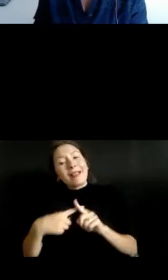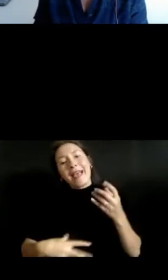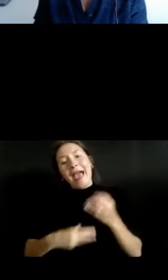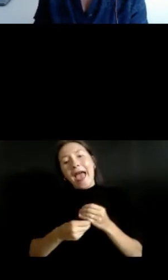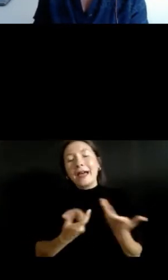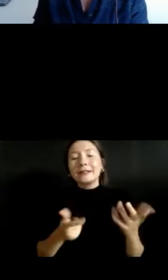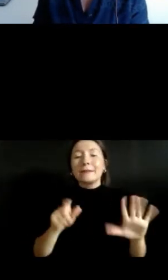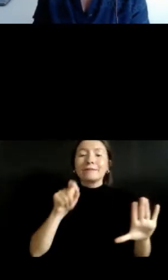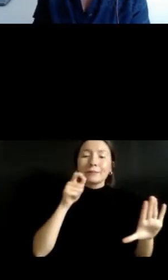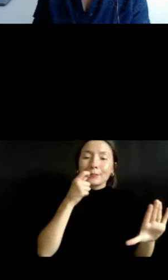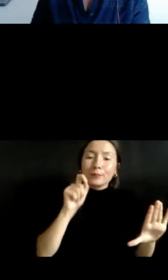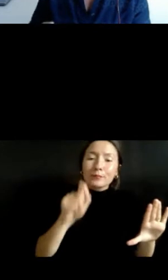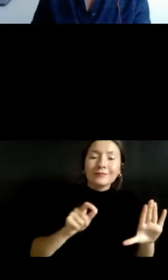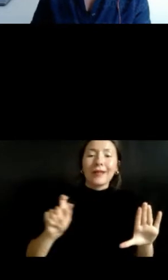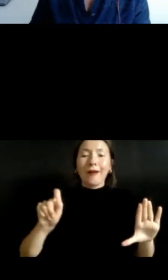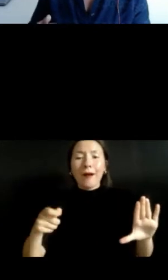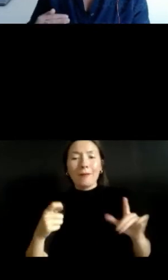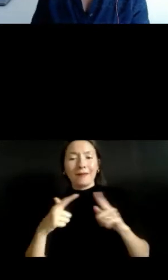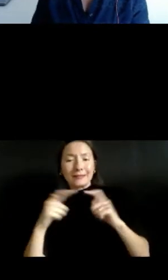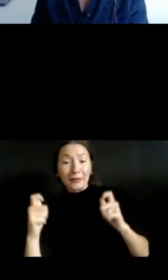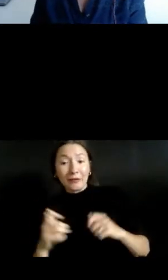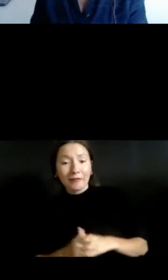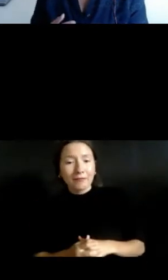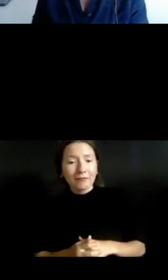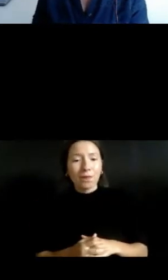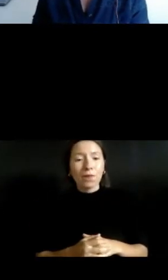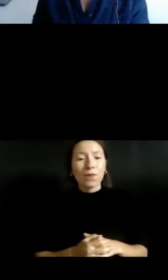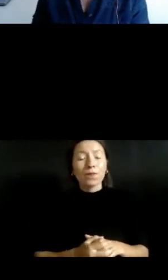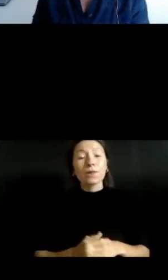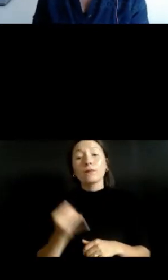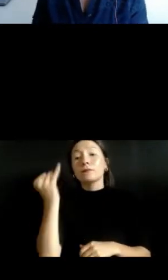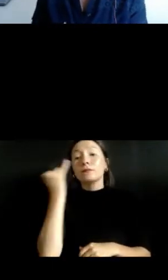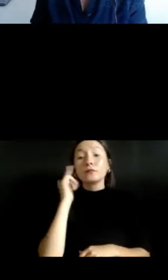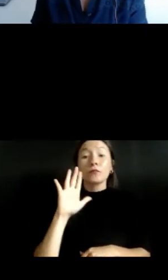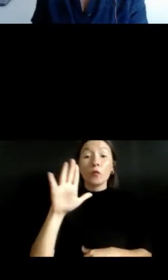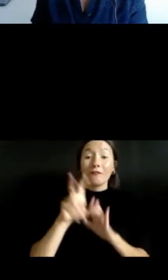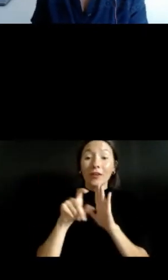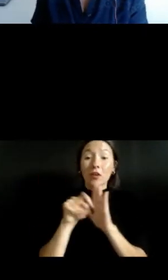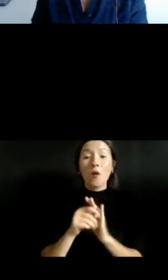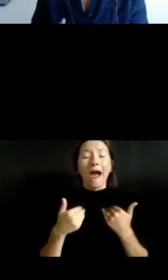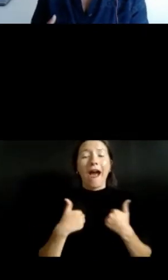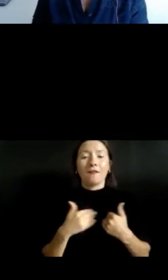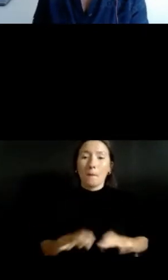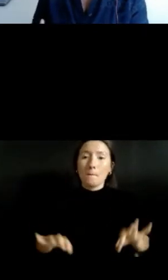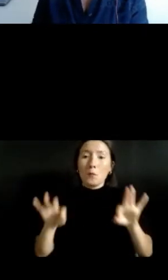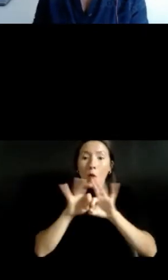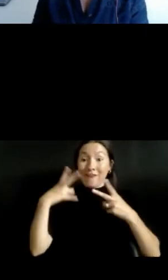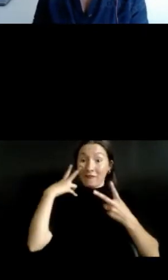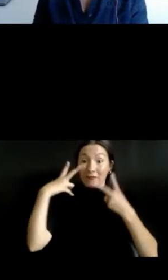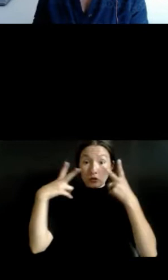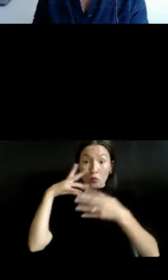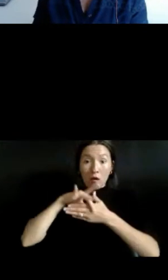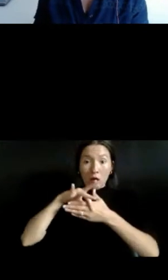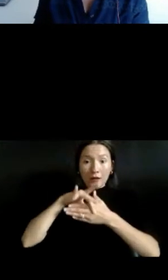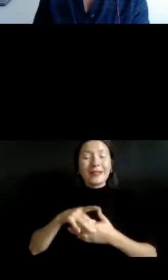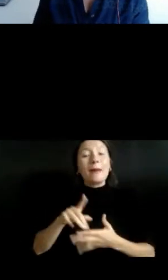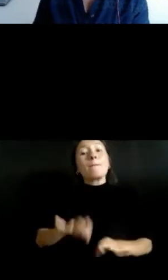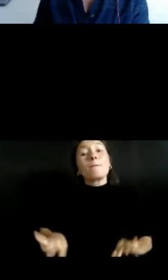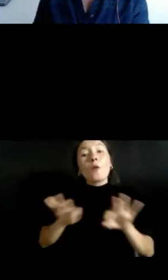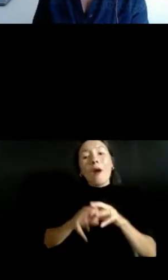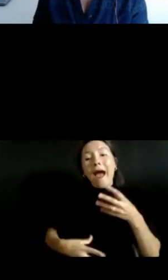If your videos contain important visual content, it's also important that you add audio description, which describes this for learners with